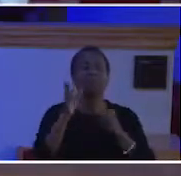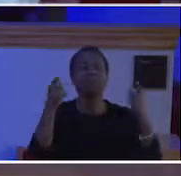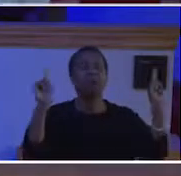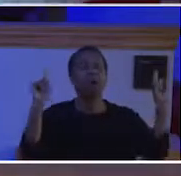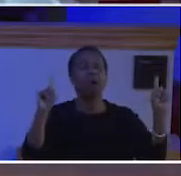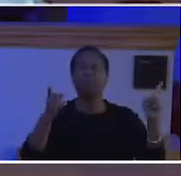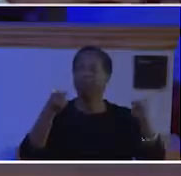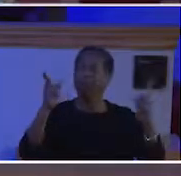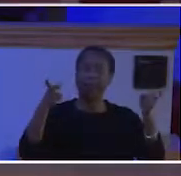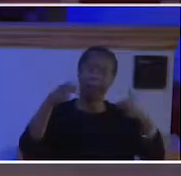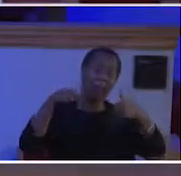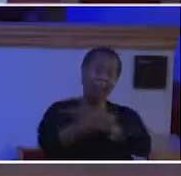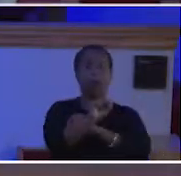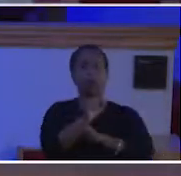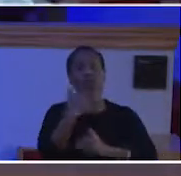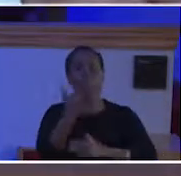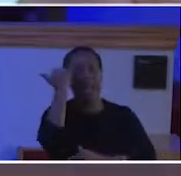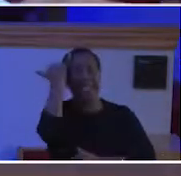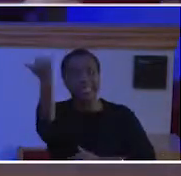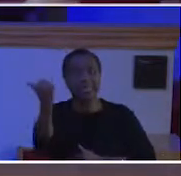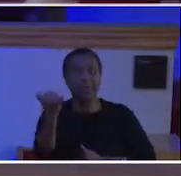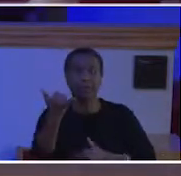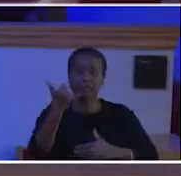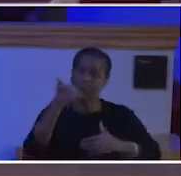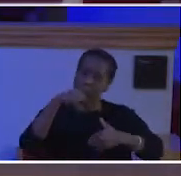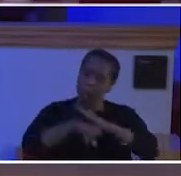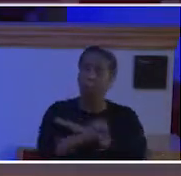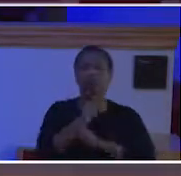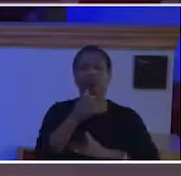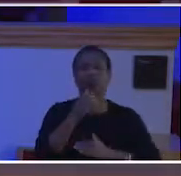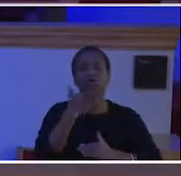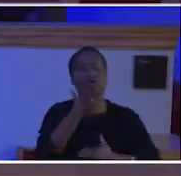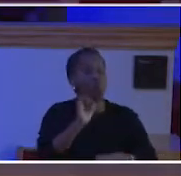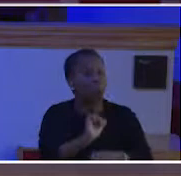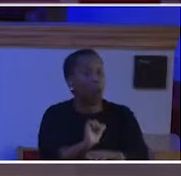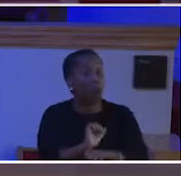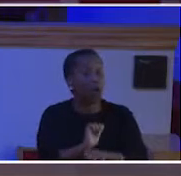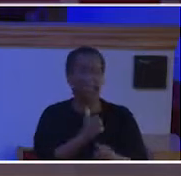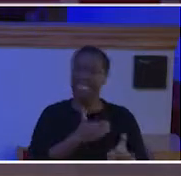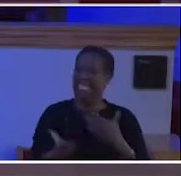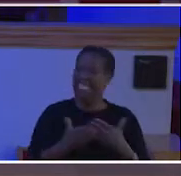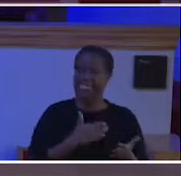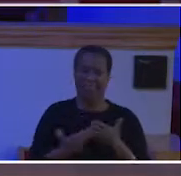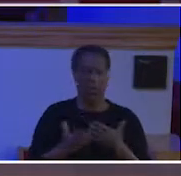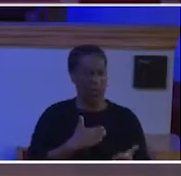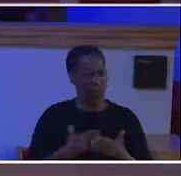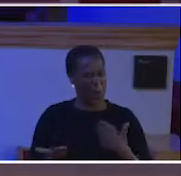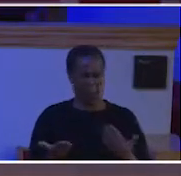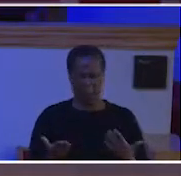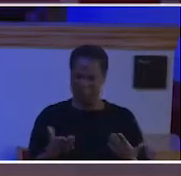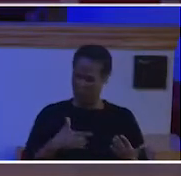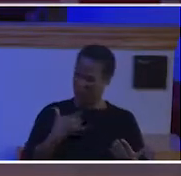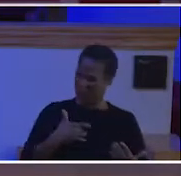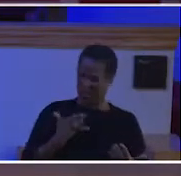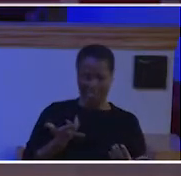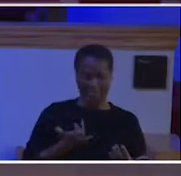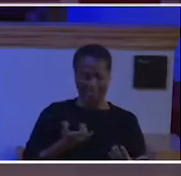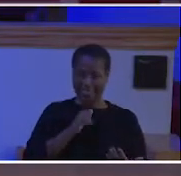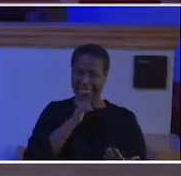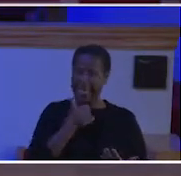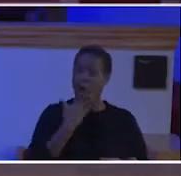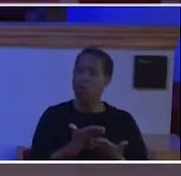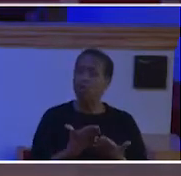great ideas and great works, even though it's an inopportune